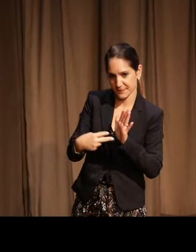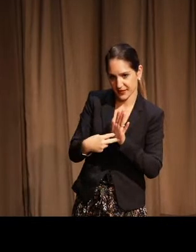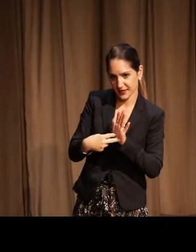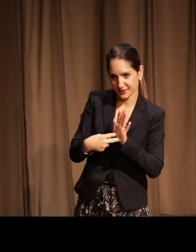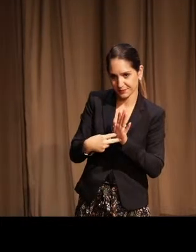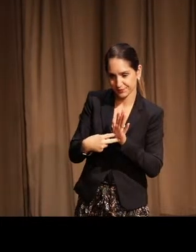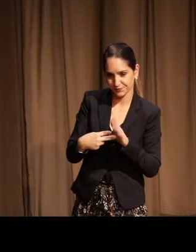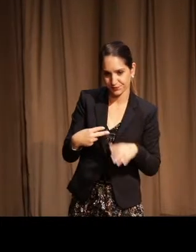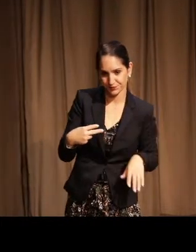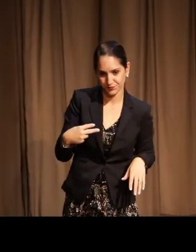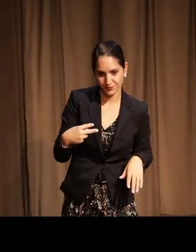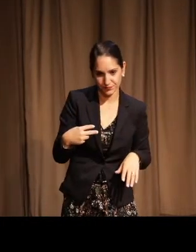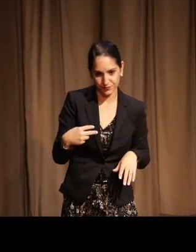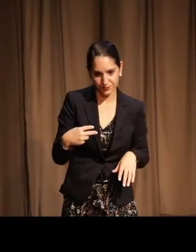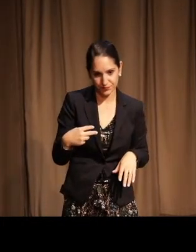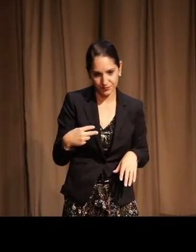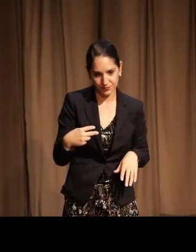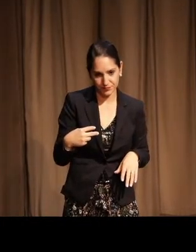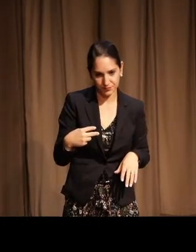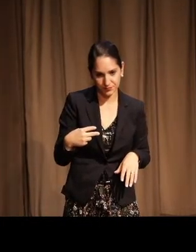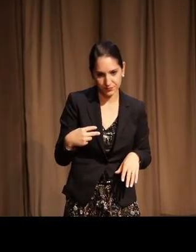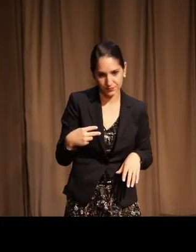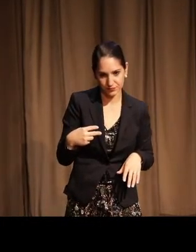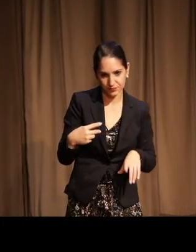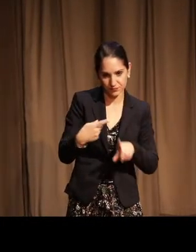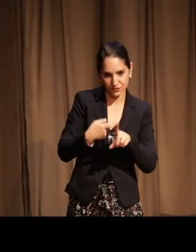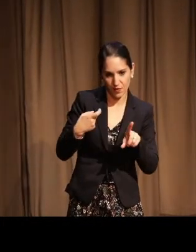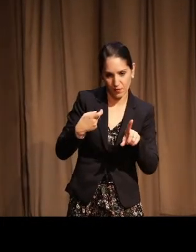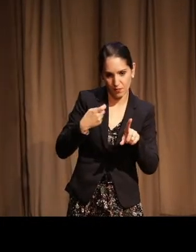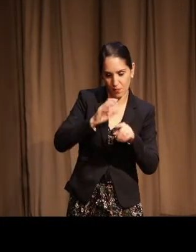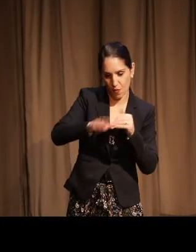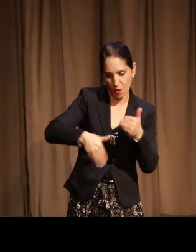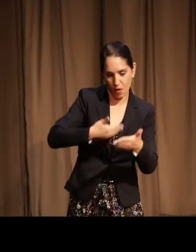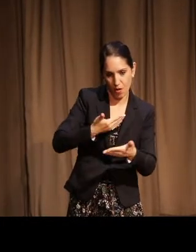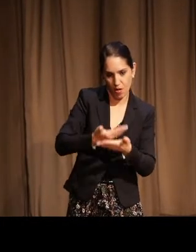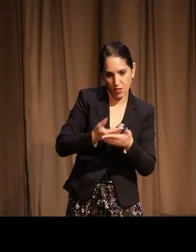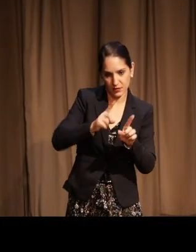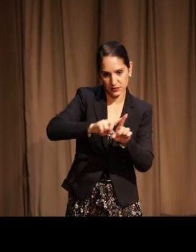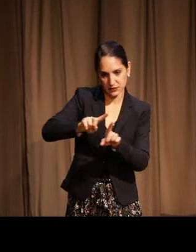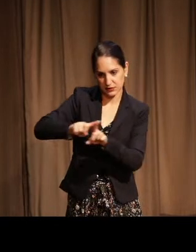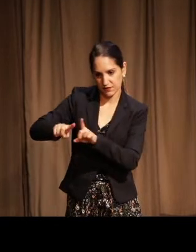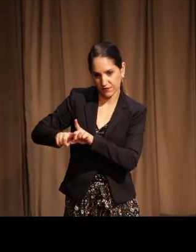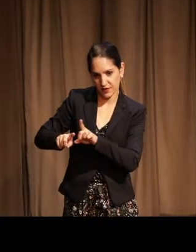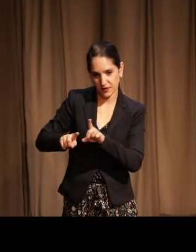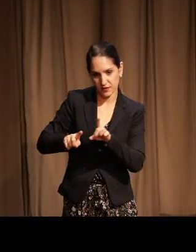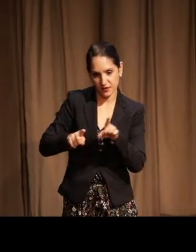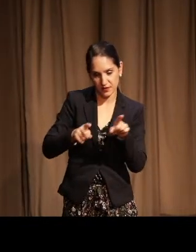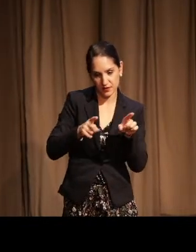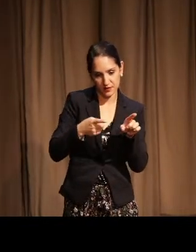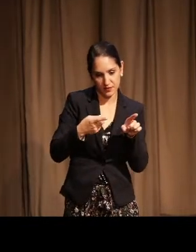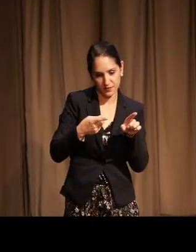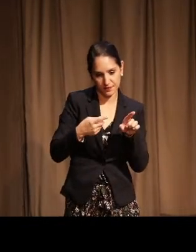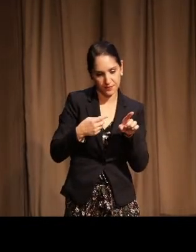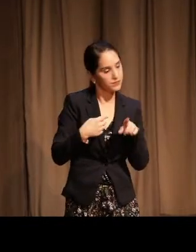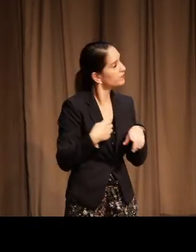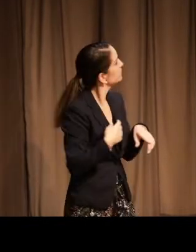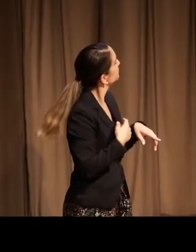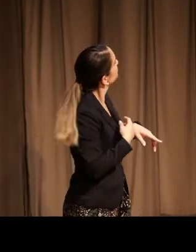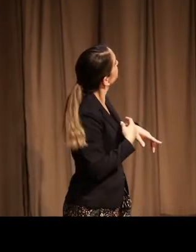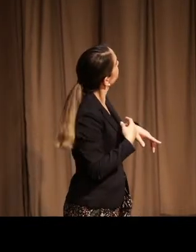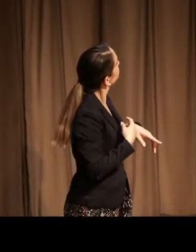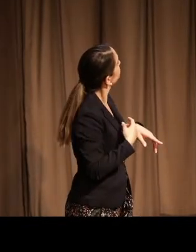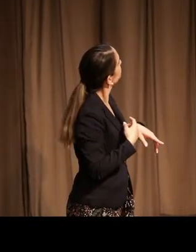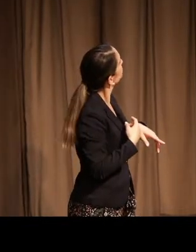Matre Livre means like free motherlands. Can be, yeah, free motherlands.